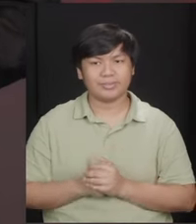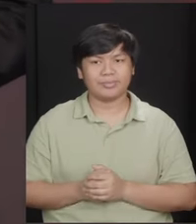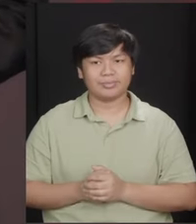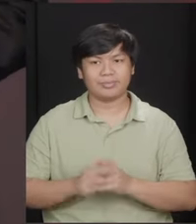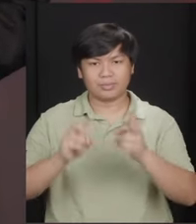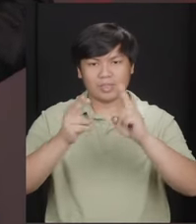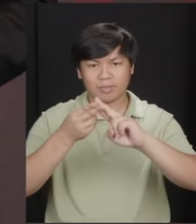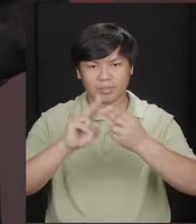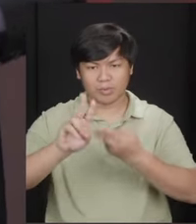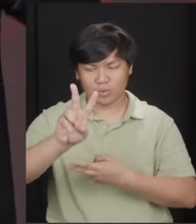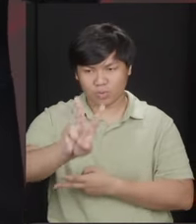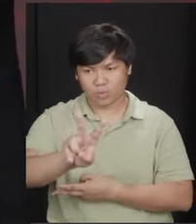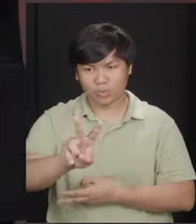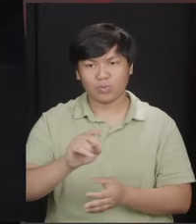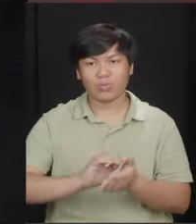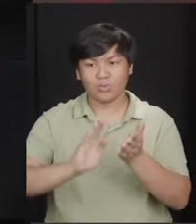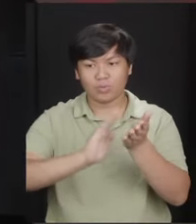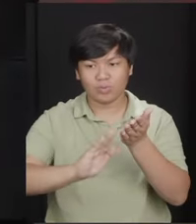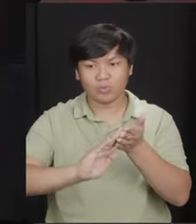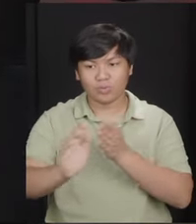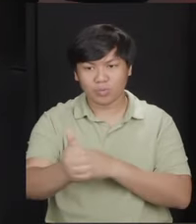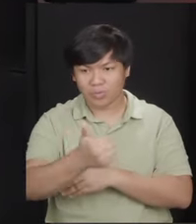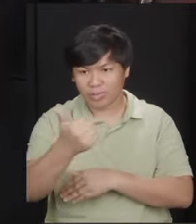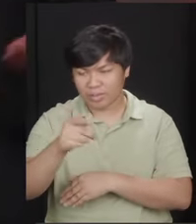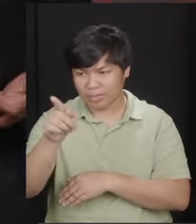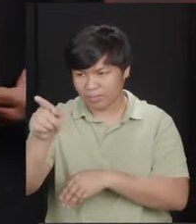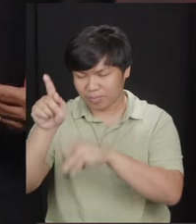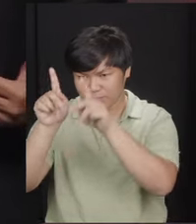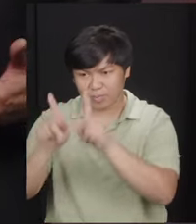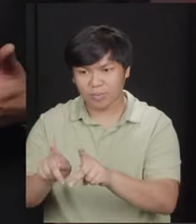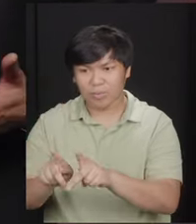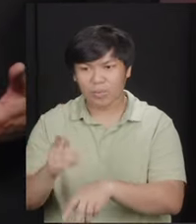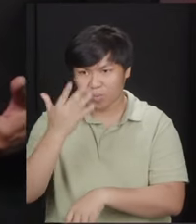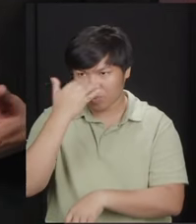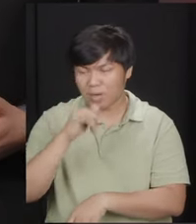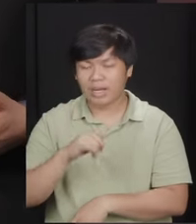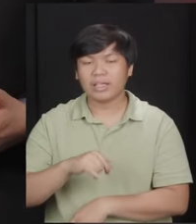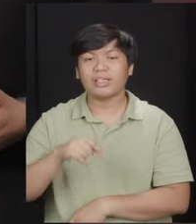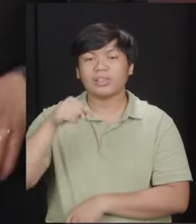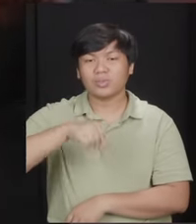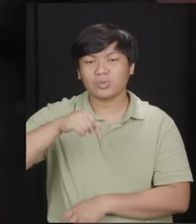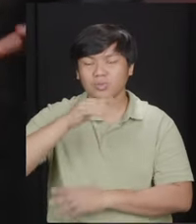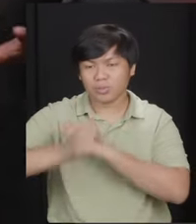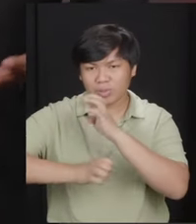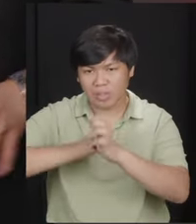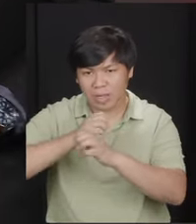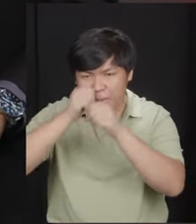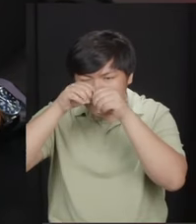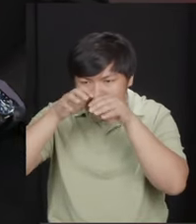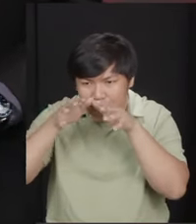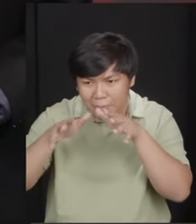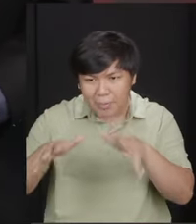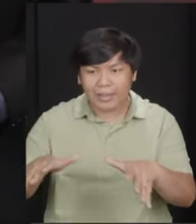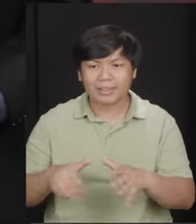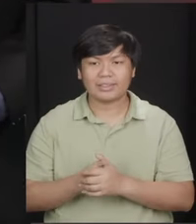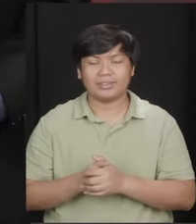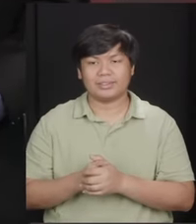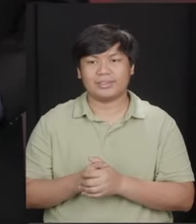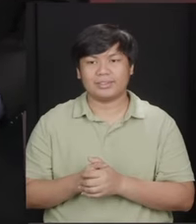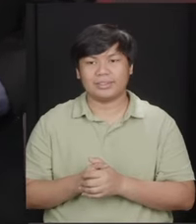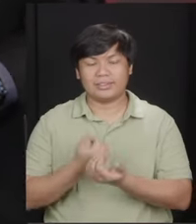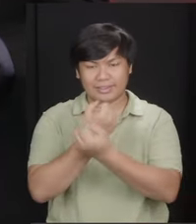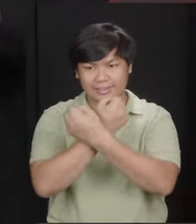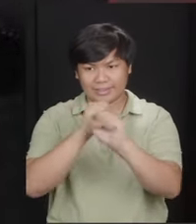two, forgive for the other person's sake. Why are you here on earth? You're here to bless people. That's why you left on earth after